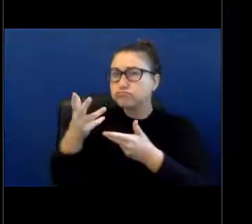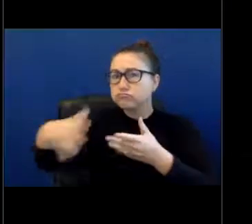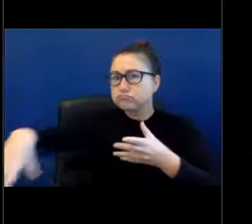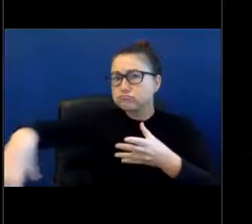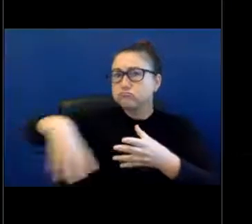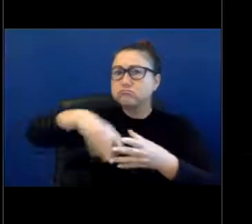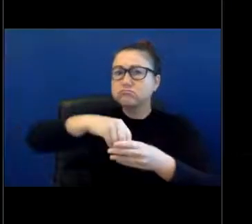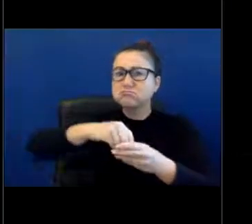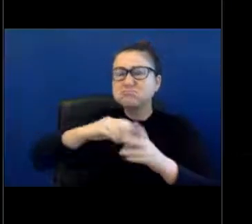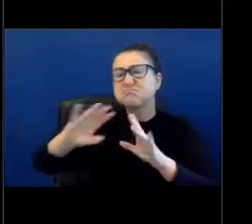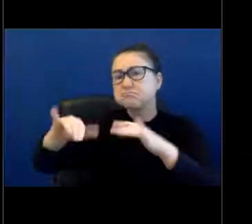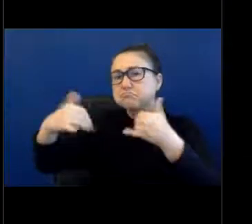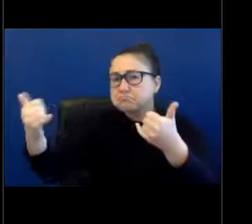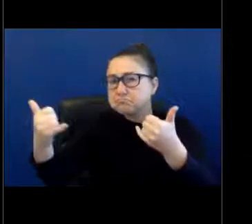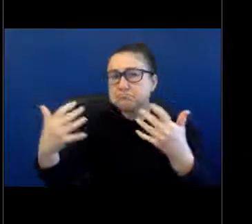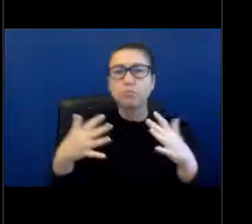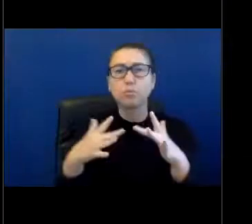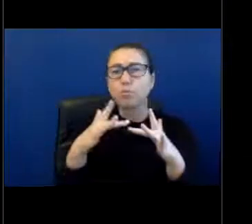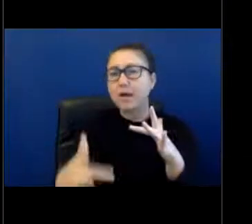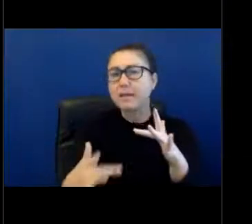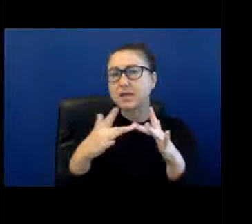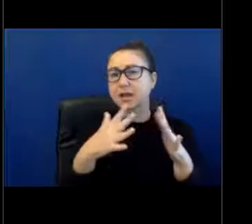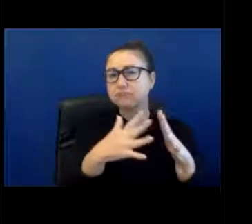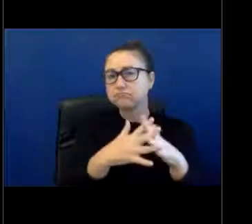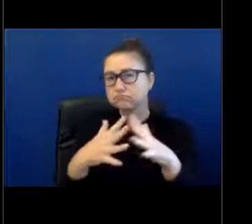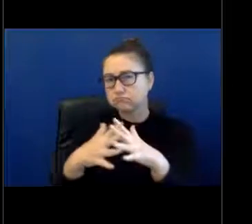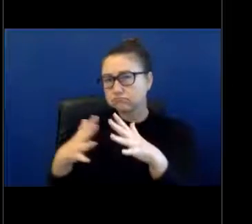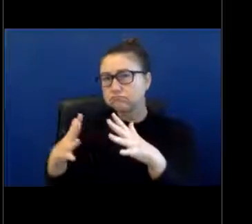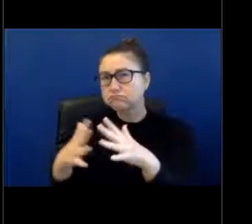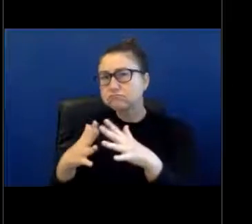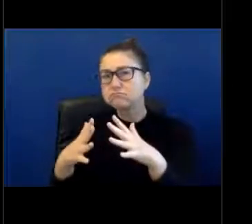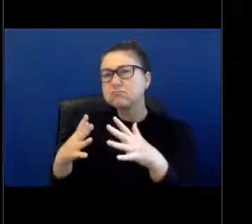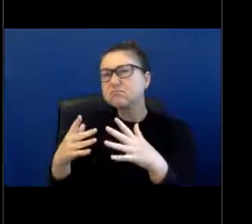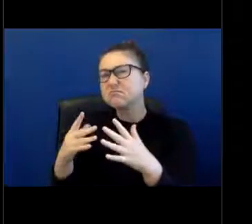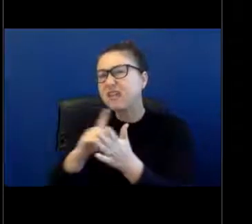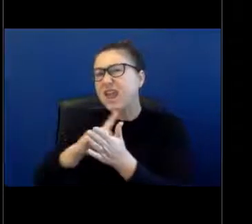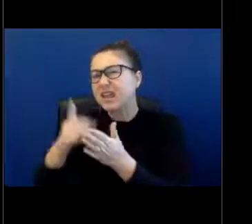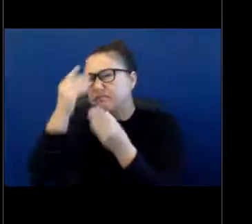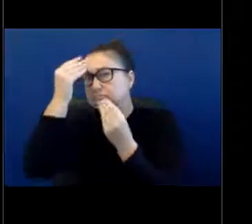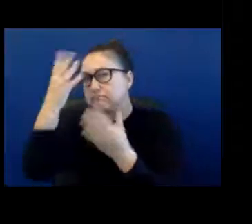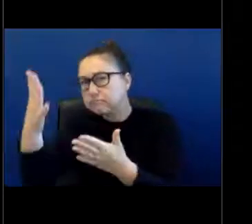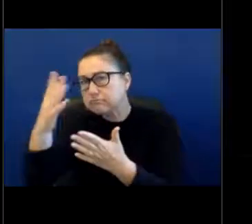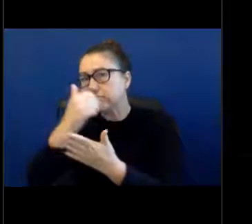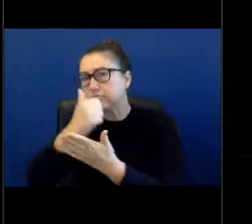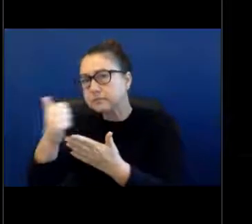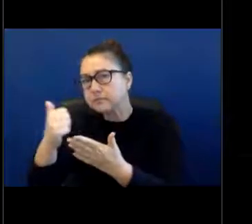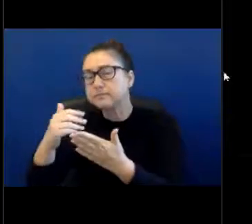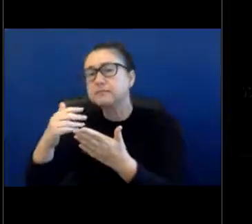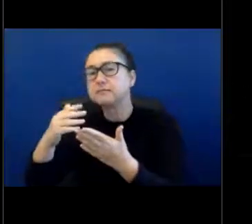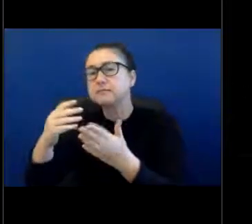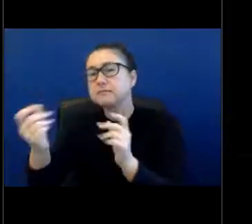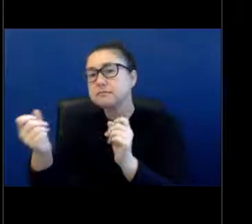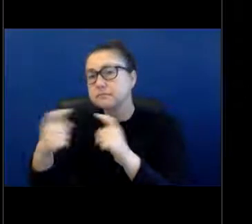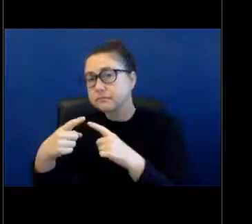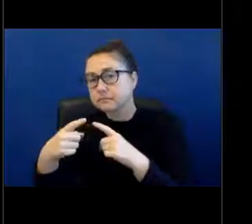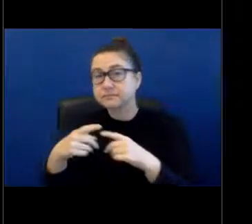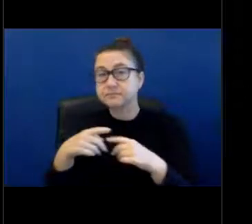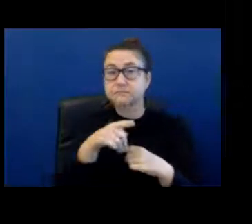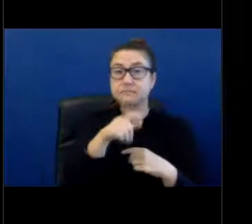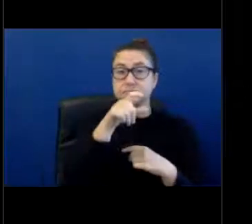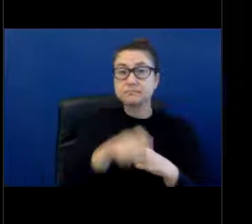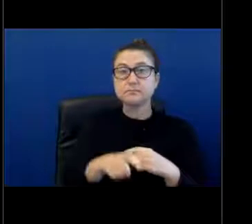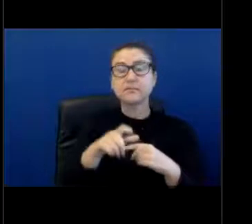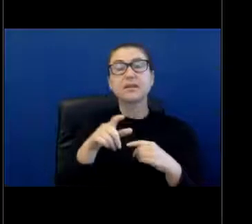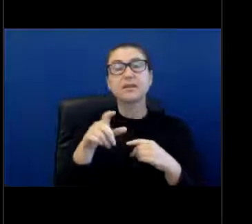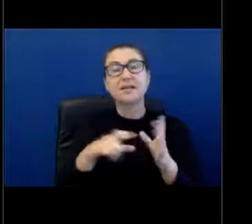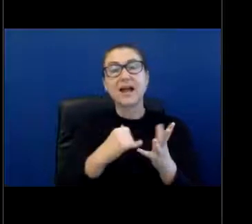phone or on the website, which will give you the details for that later. And a case coordinator will do the initial conversation with